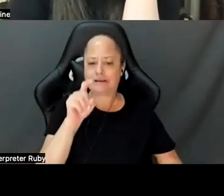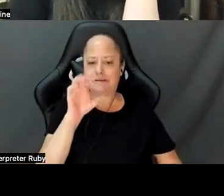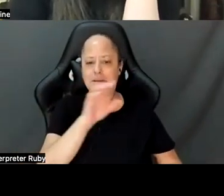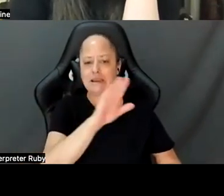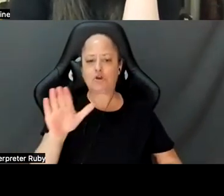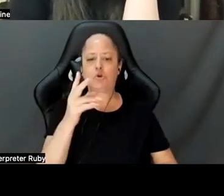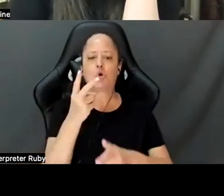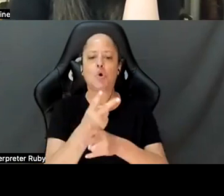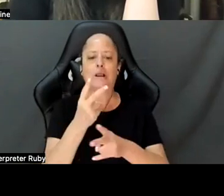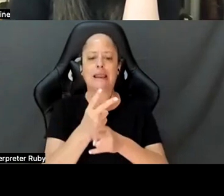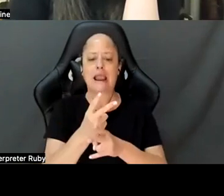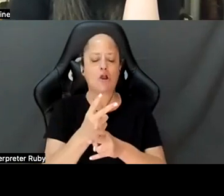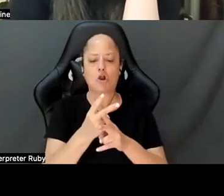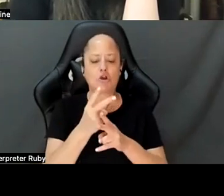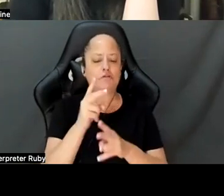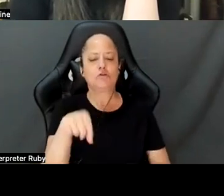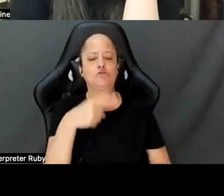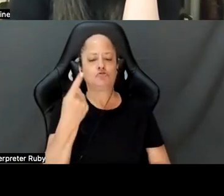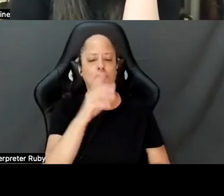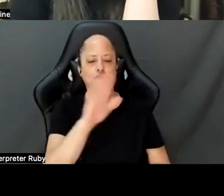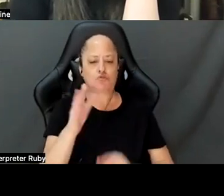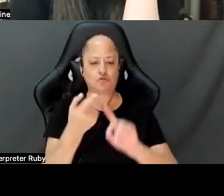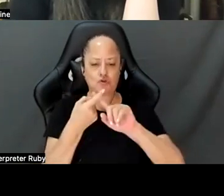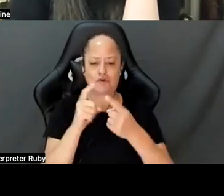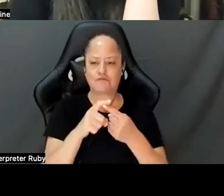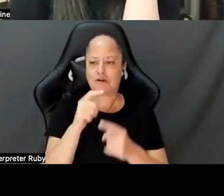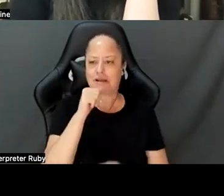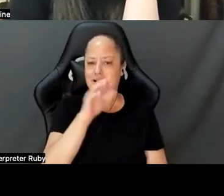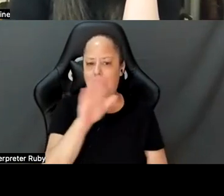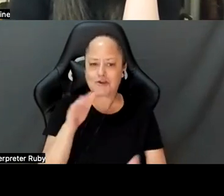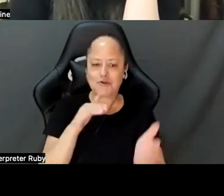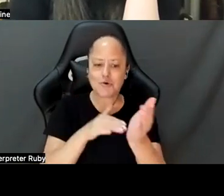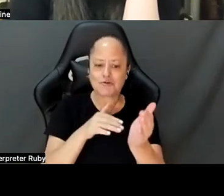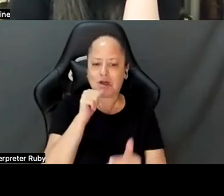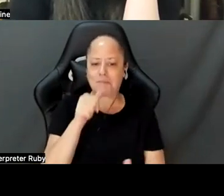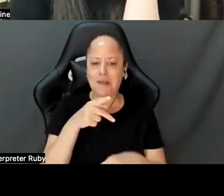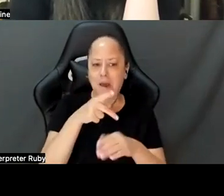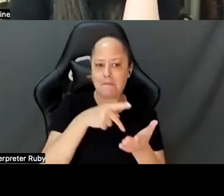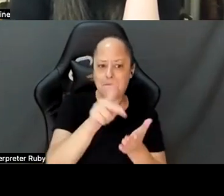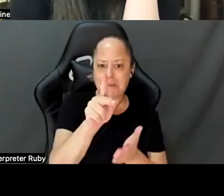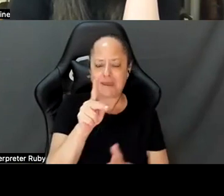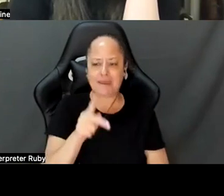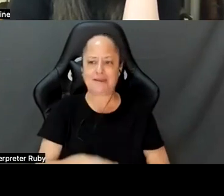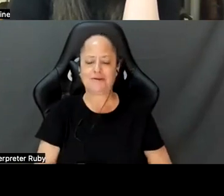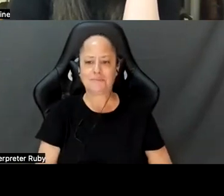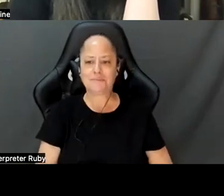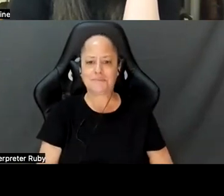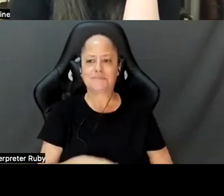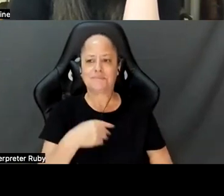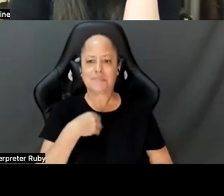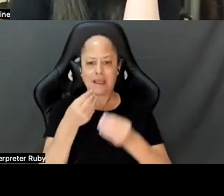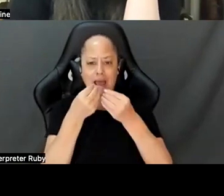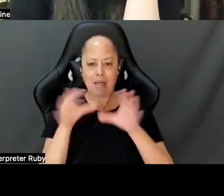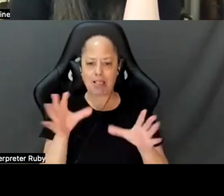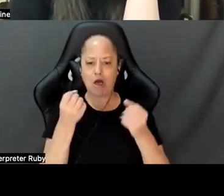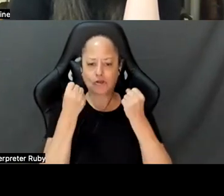be your friend. Because I was like, you're not my doctor. I'm not paying you money. Could you not? But like, I lost so many